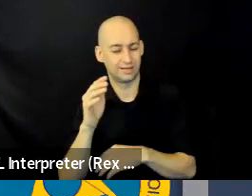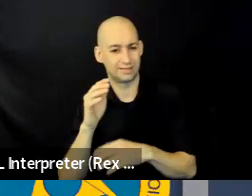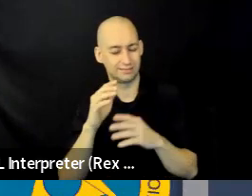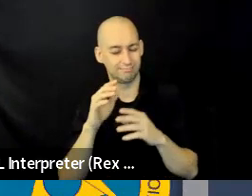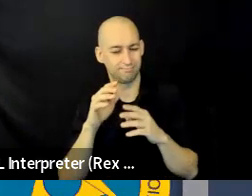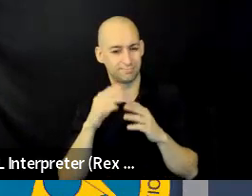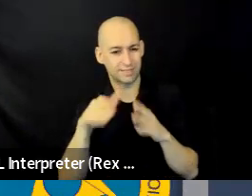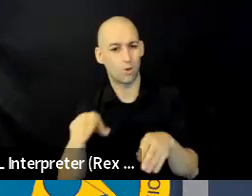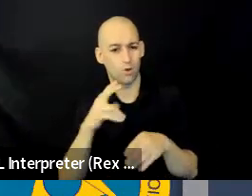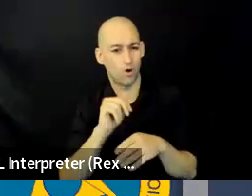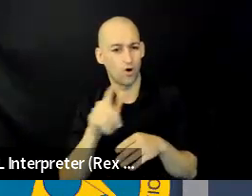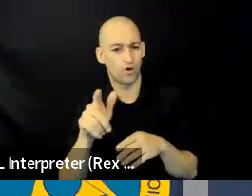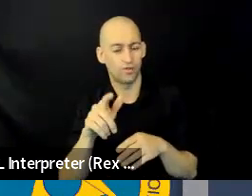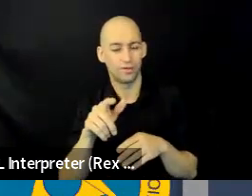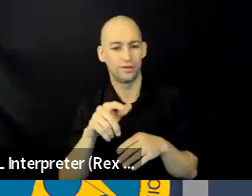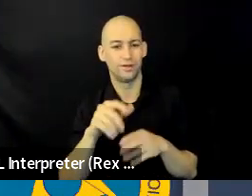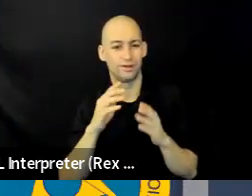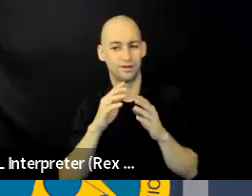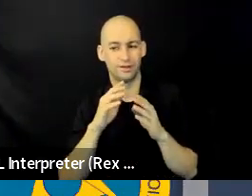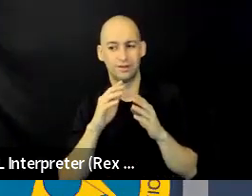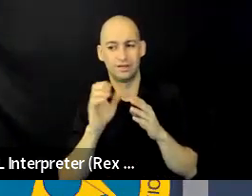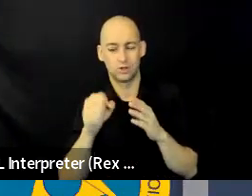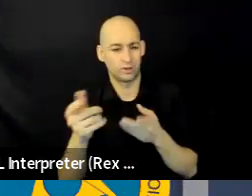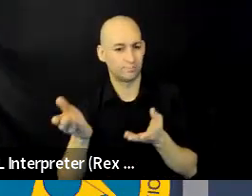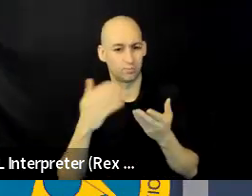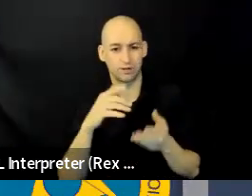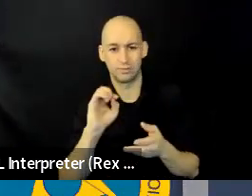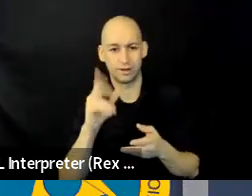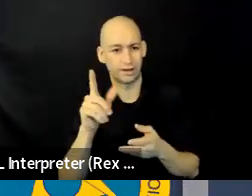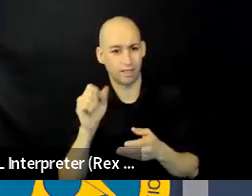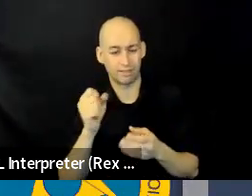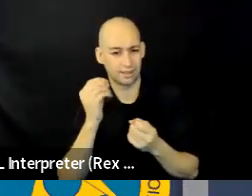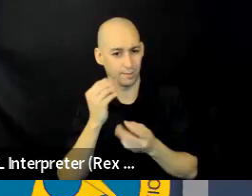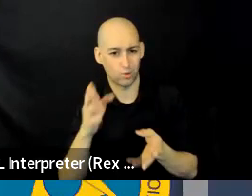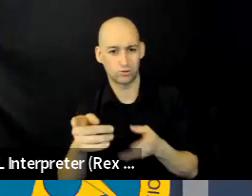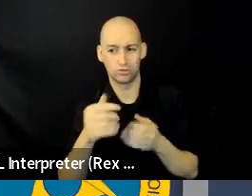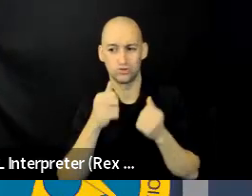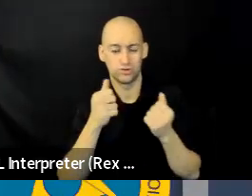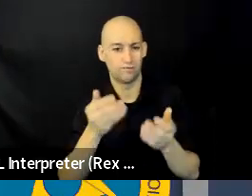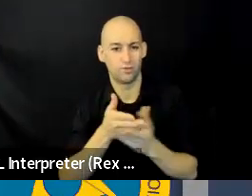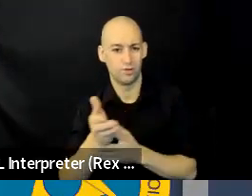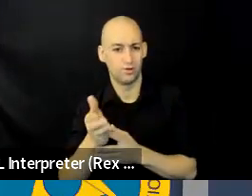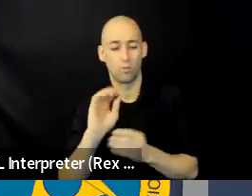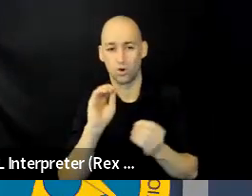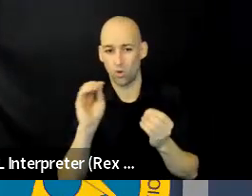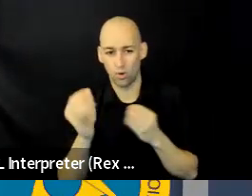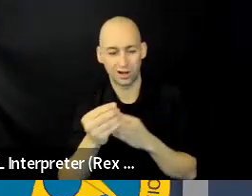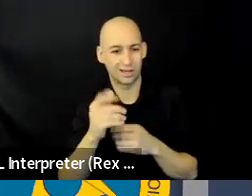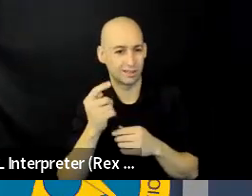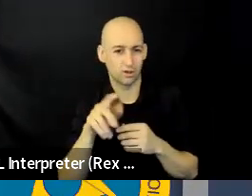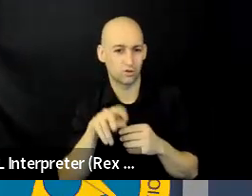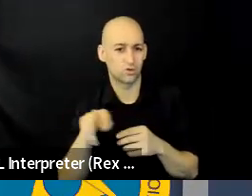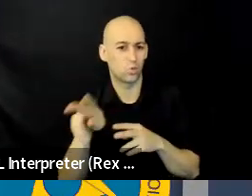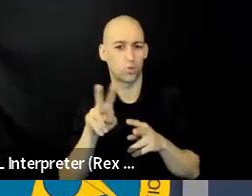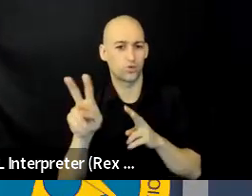when you're in the area. You can let Douglas know you're going to be traveling through. We can organize a little tour as